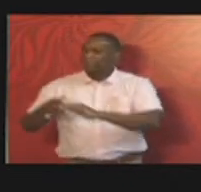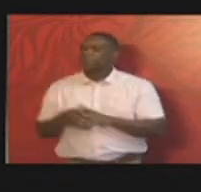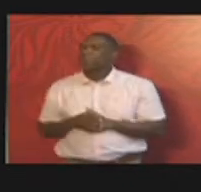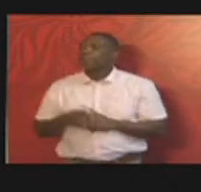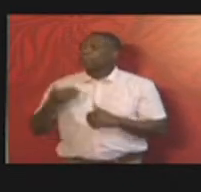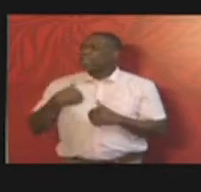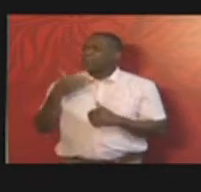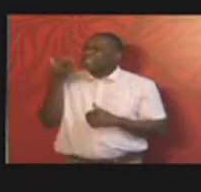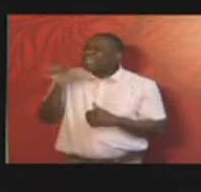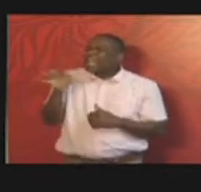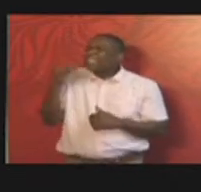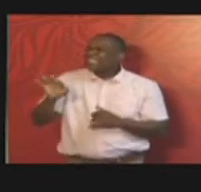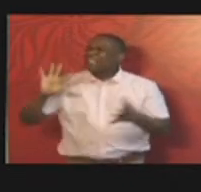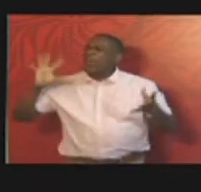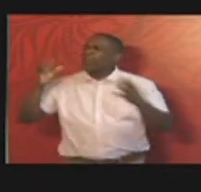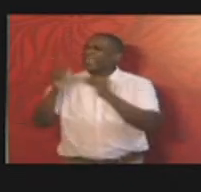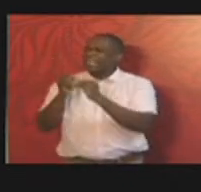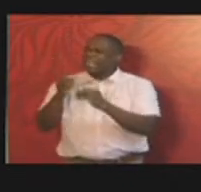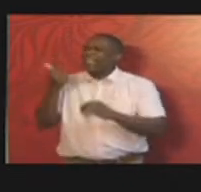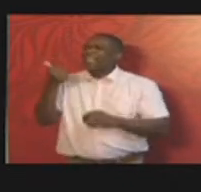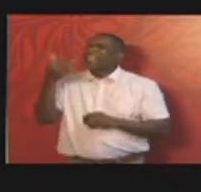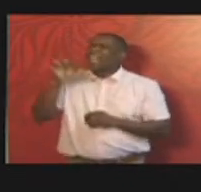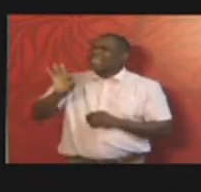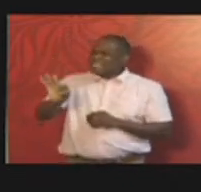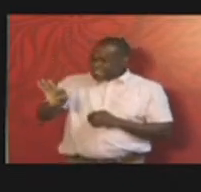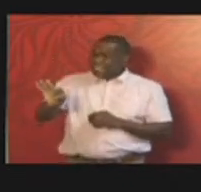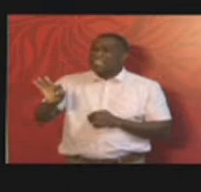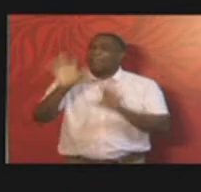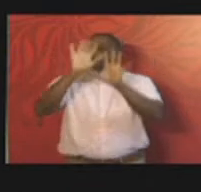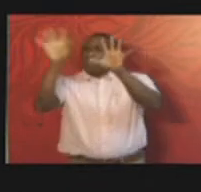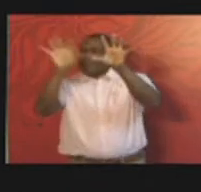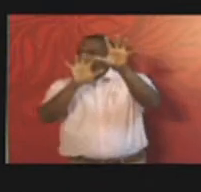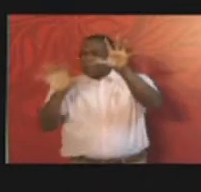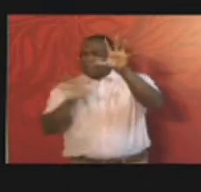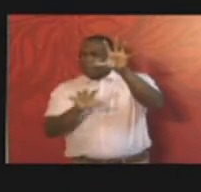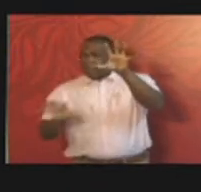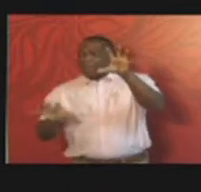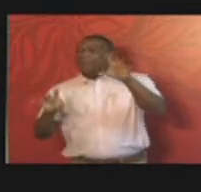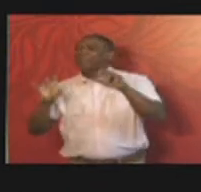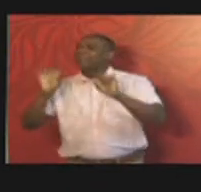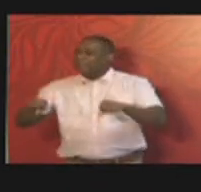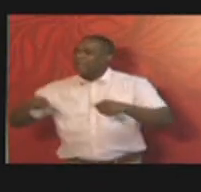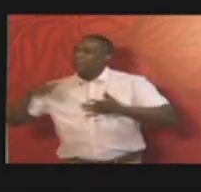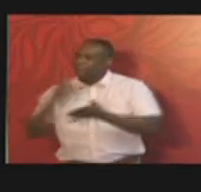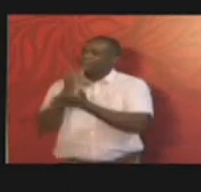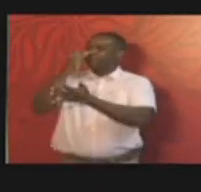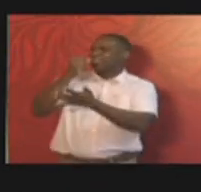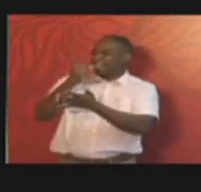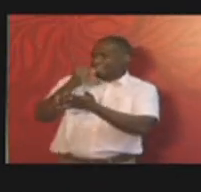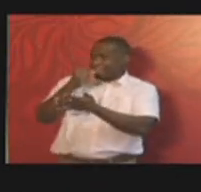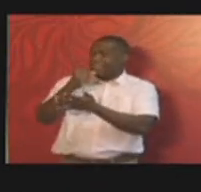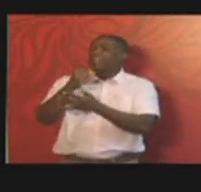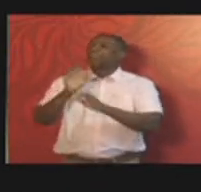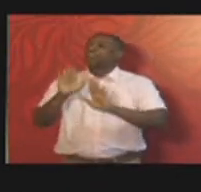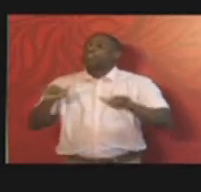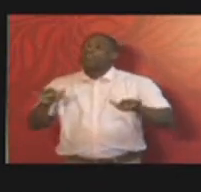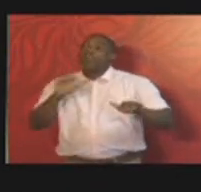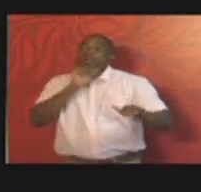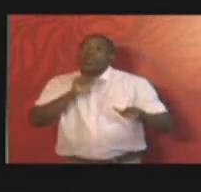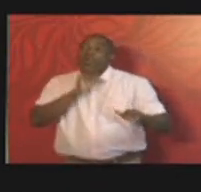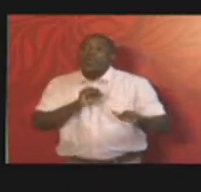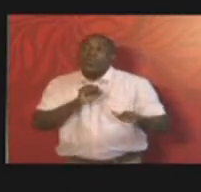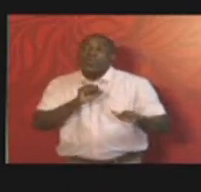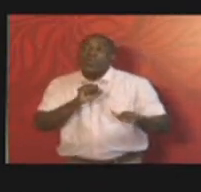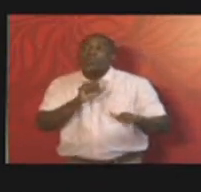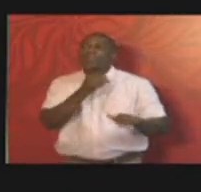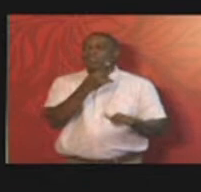of Education, and congratulations to my colleague, Minister Nyan Gatsby Dolly, for using that pun on words from